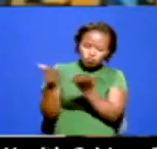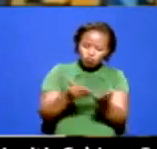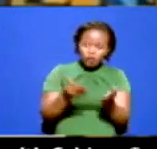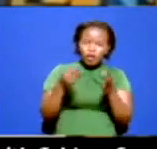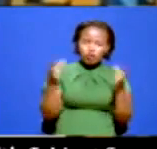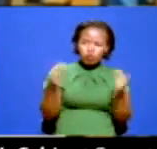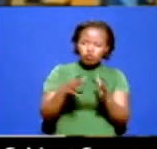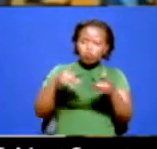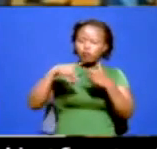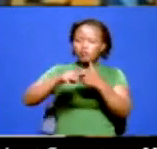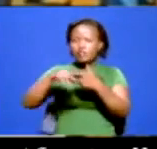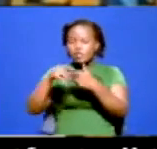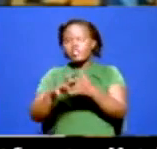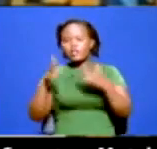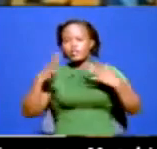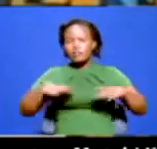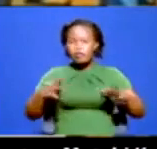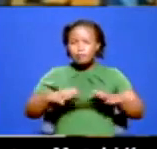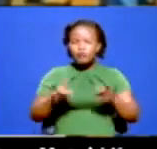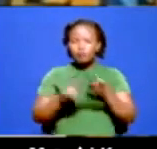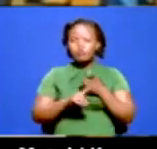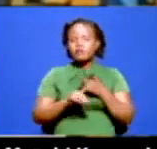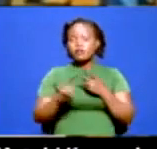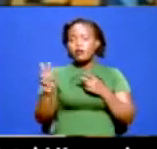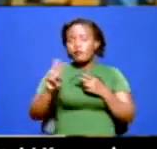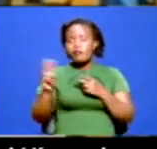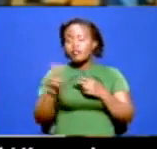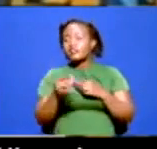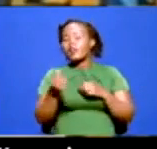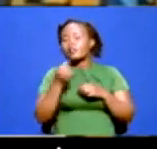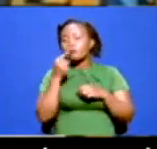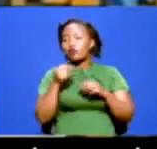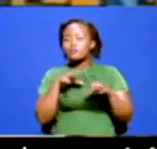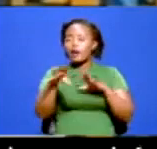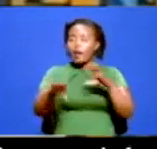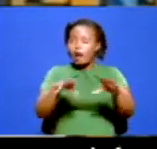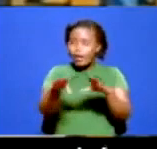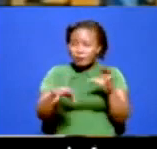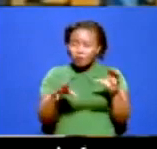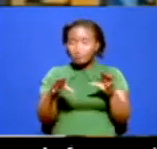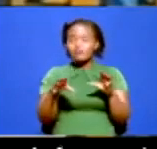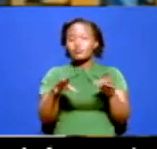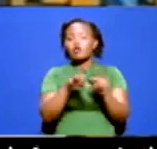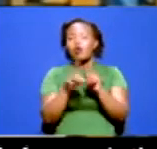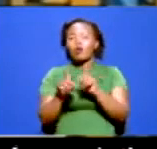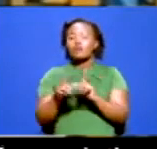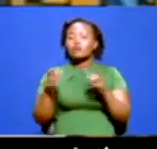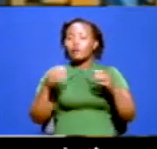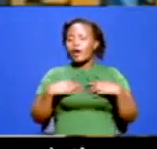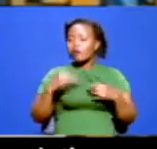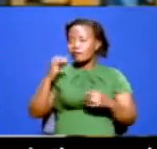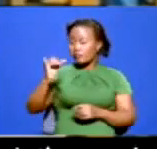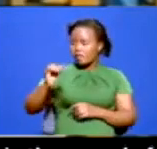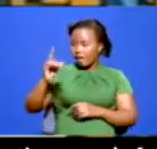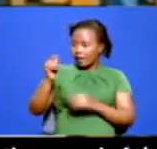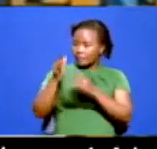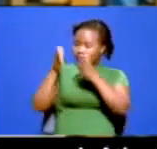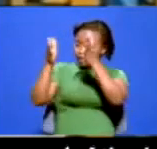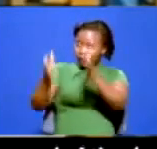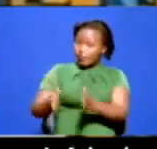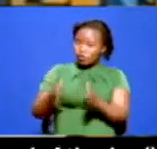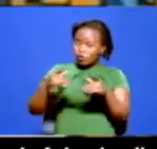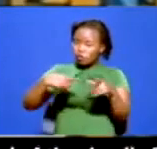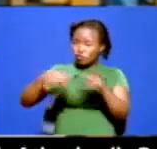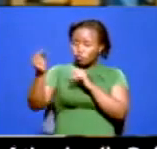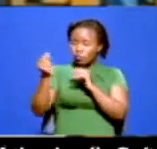engineers, veterinary doctors that we have around here. We got a team of IT personnel to go and develop